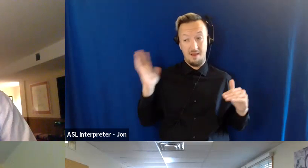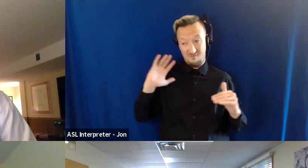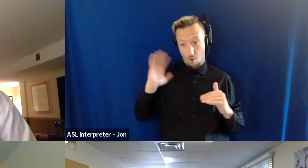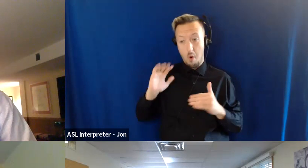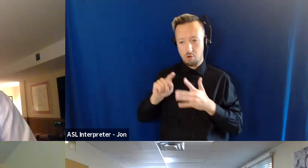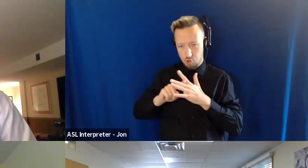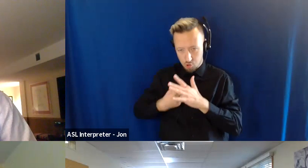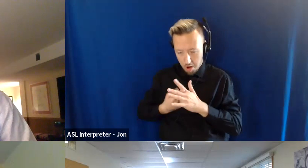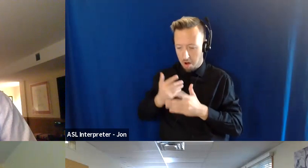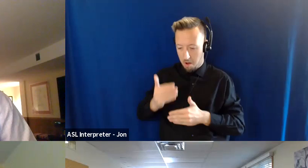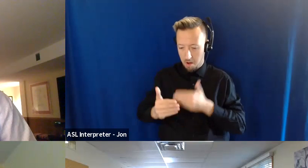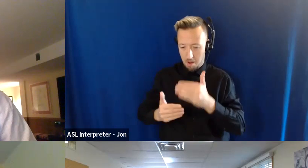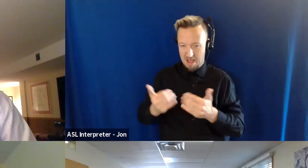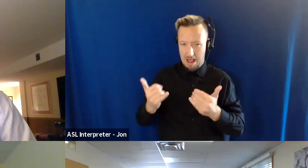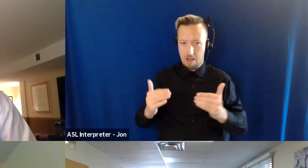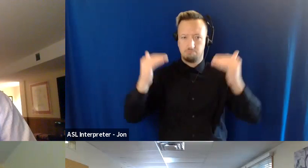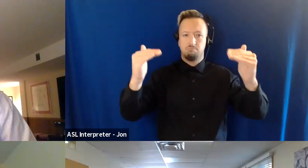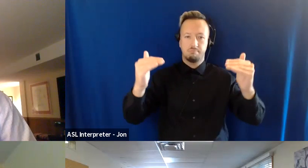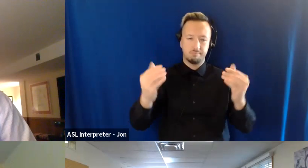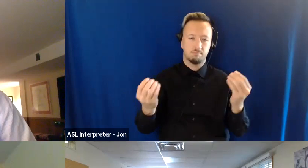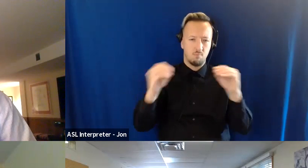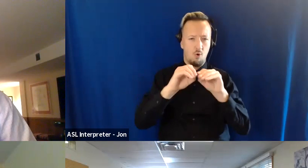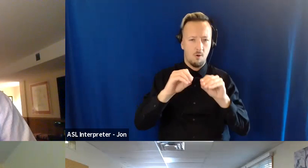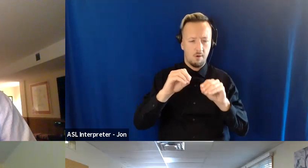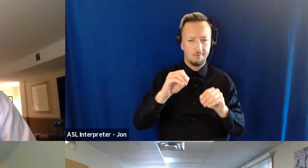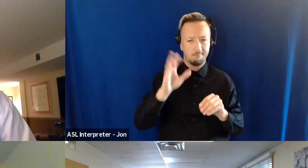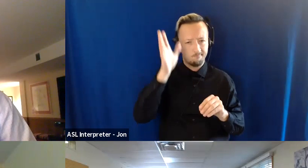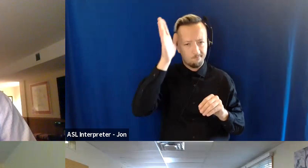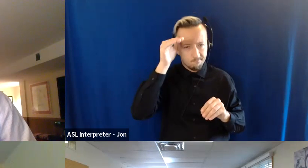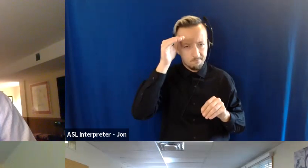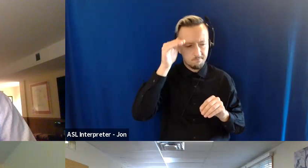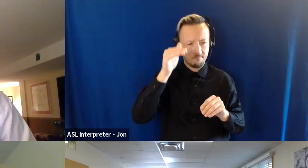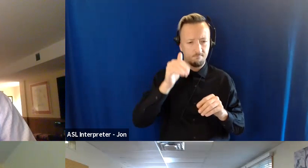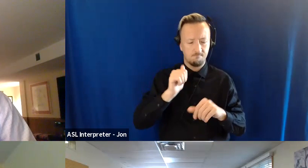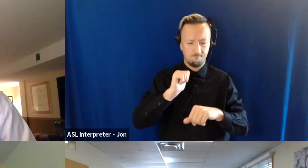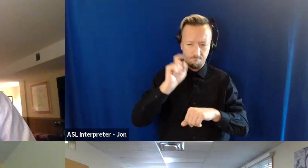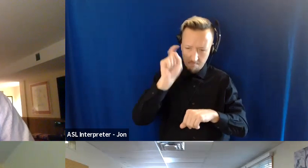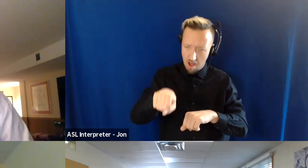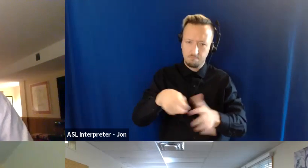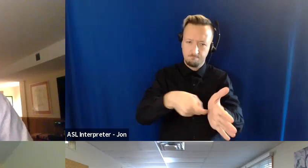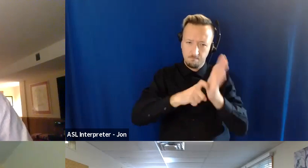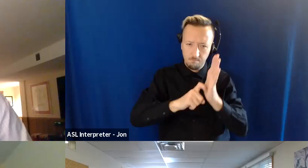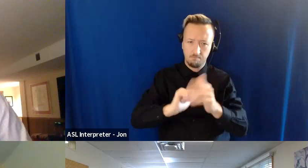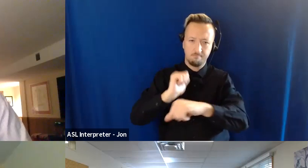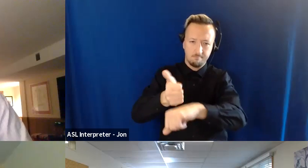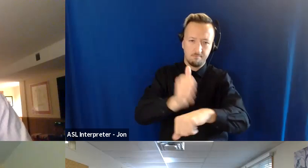and how adamant we are about getting that accessibility has just grown even more in our generation.